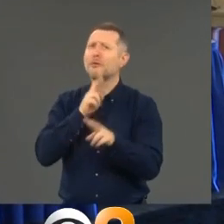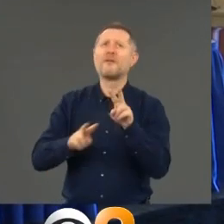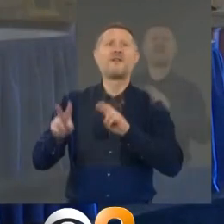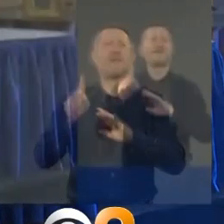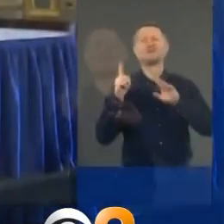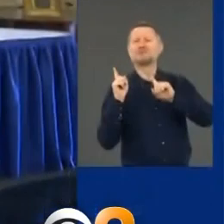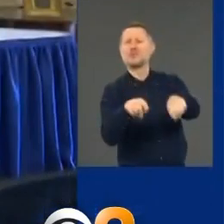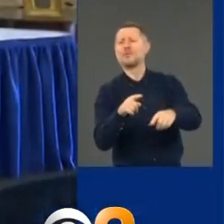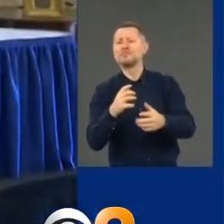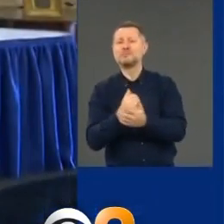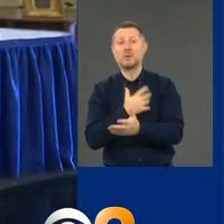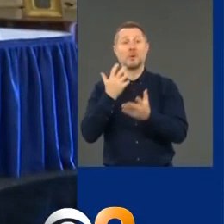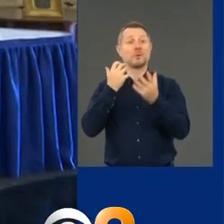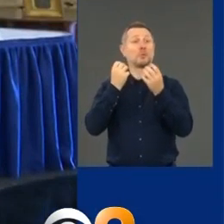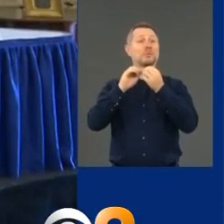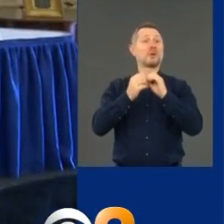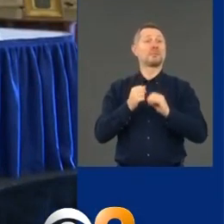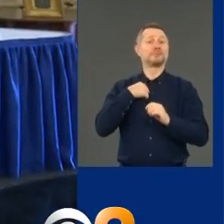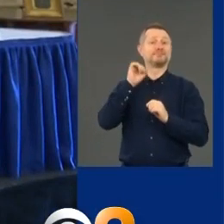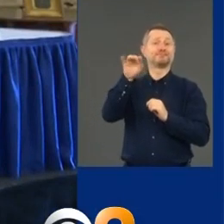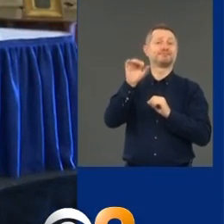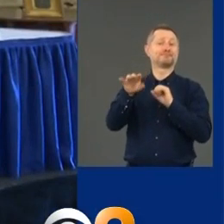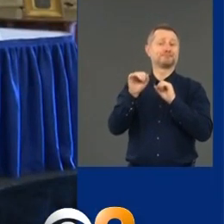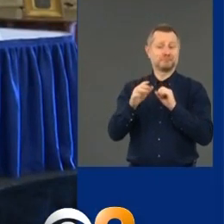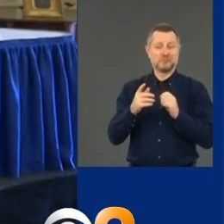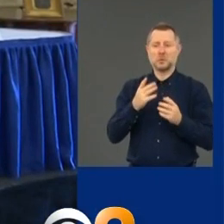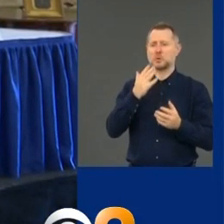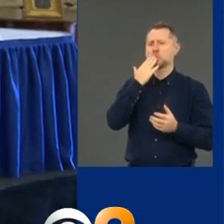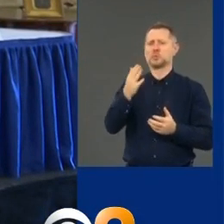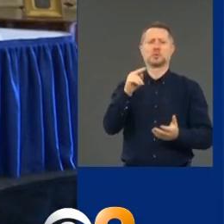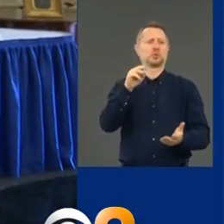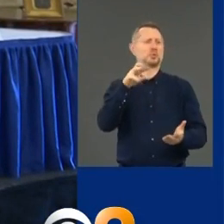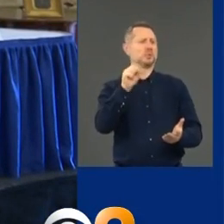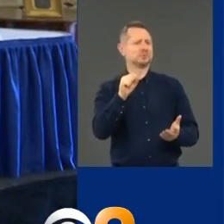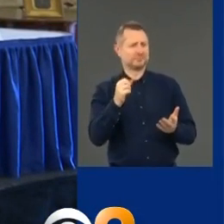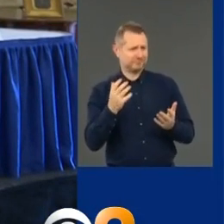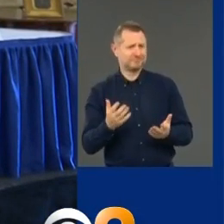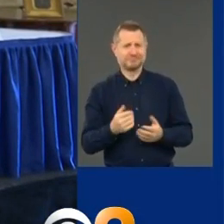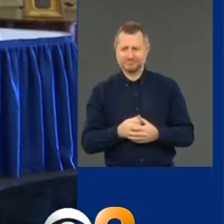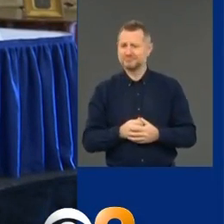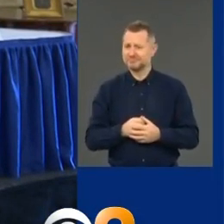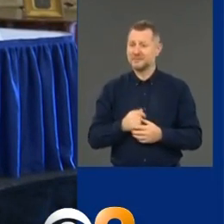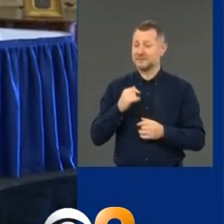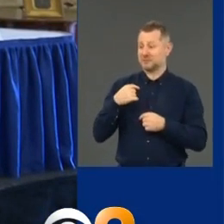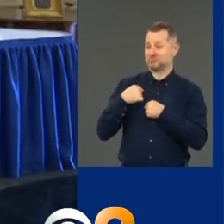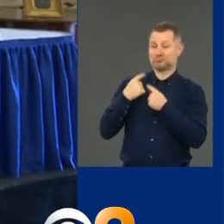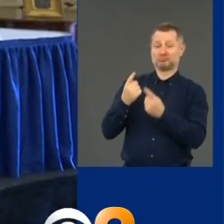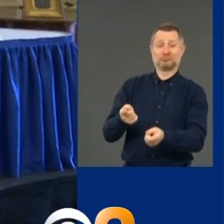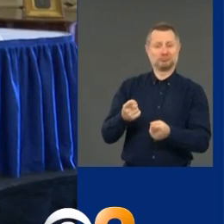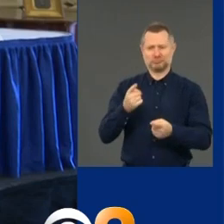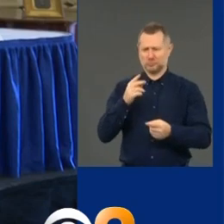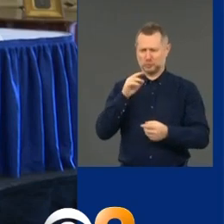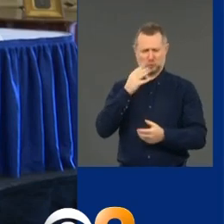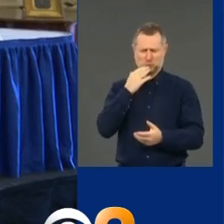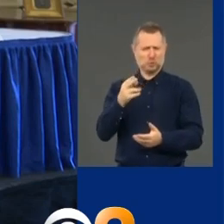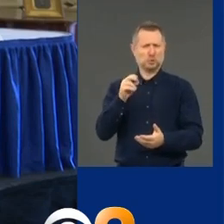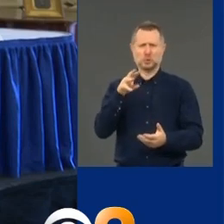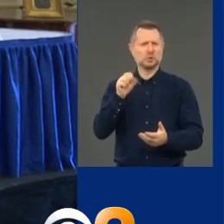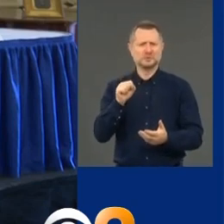today, the news is good news. It has been good news, but every day is a new